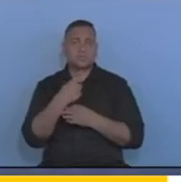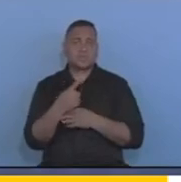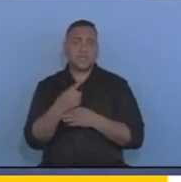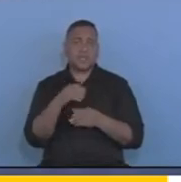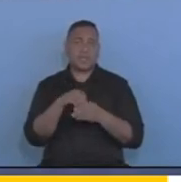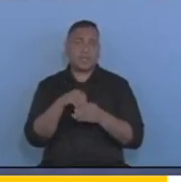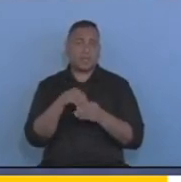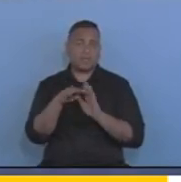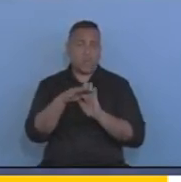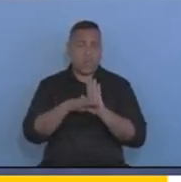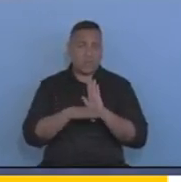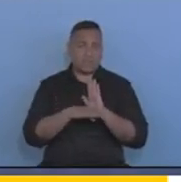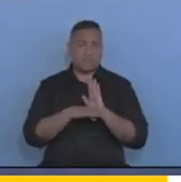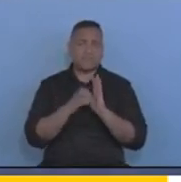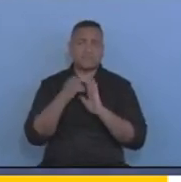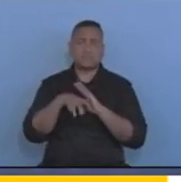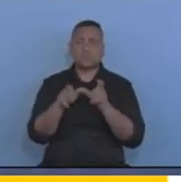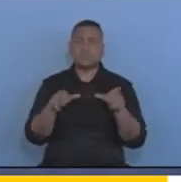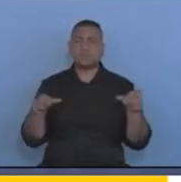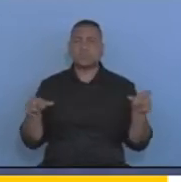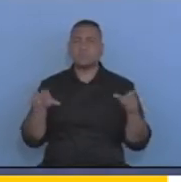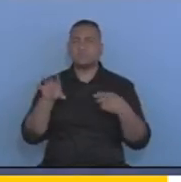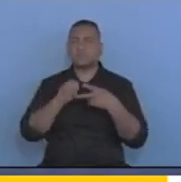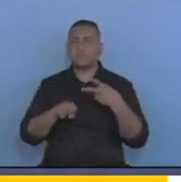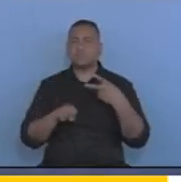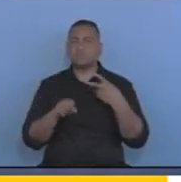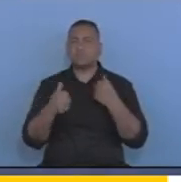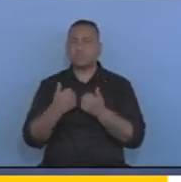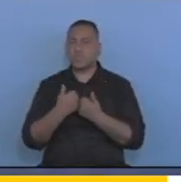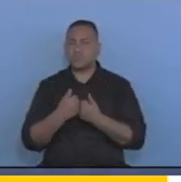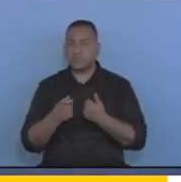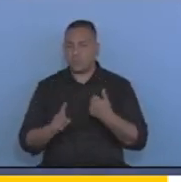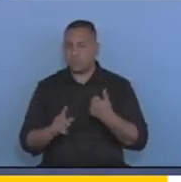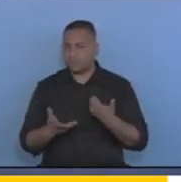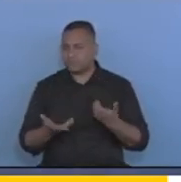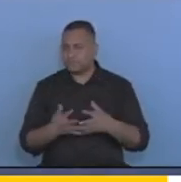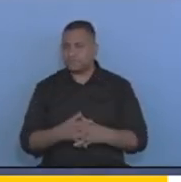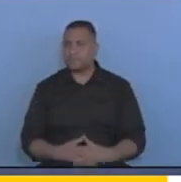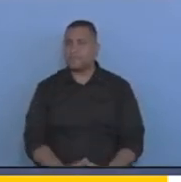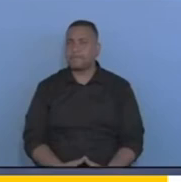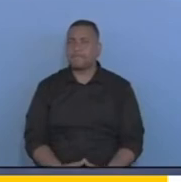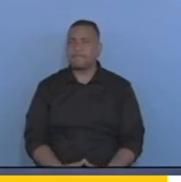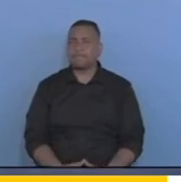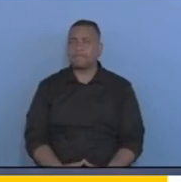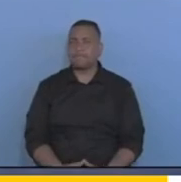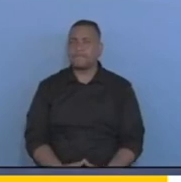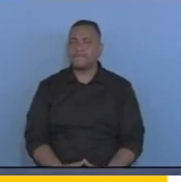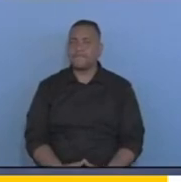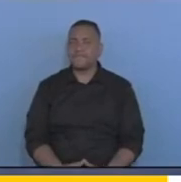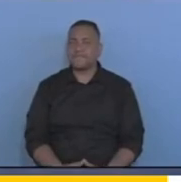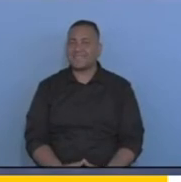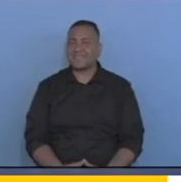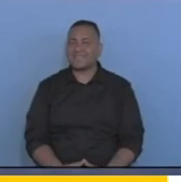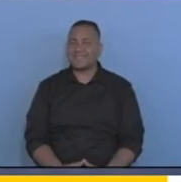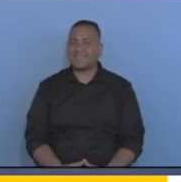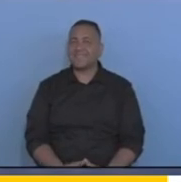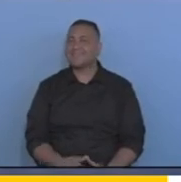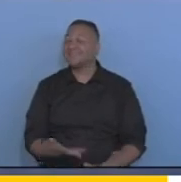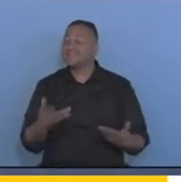did some students find challenging in the program? To be very honest, I think